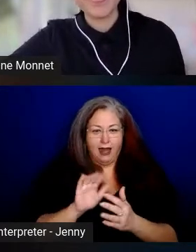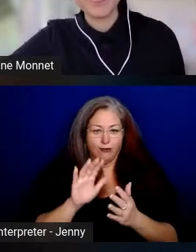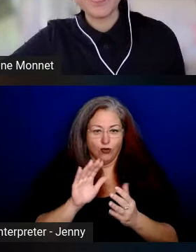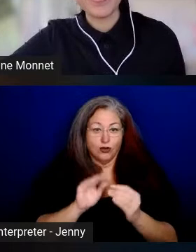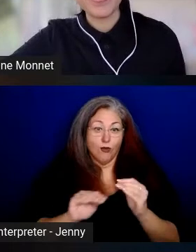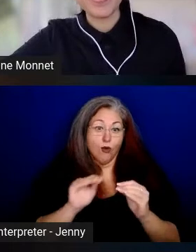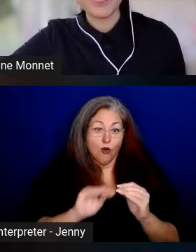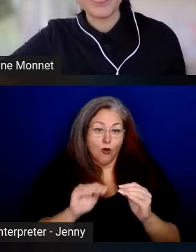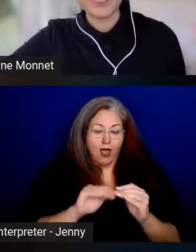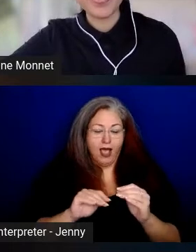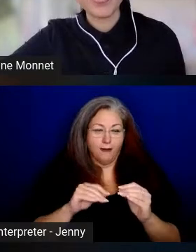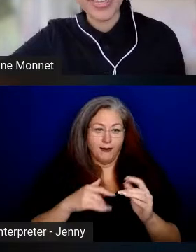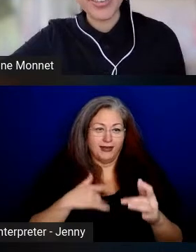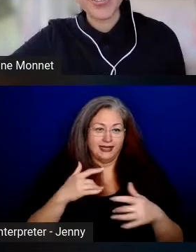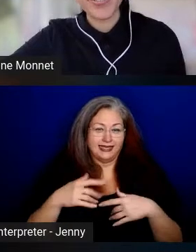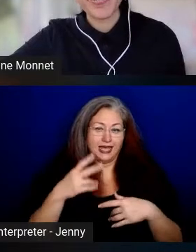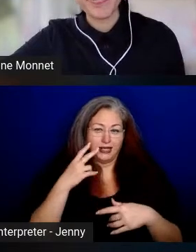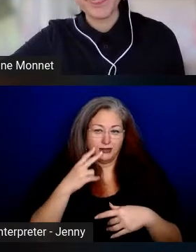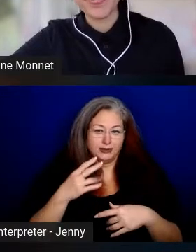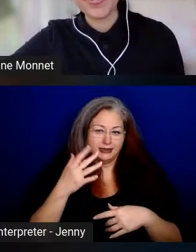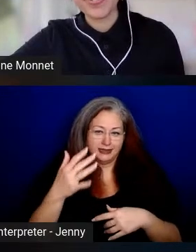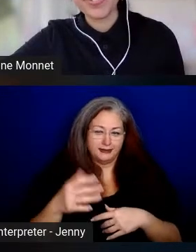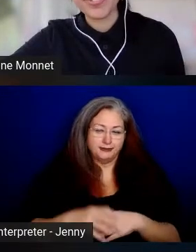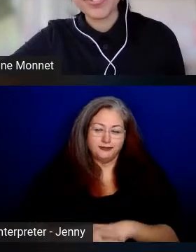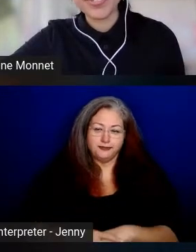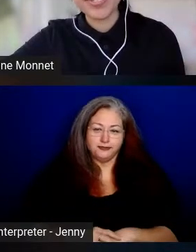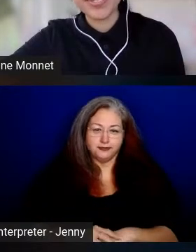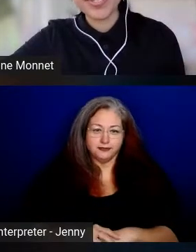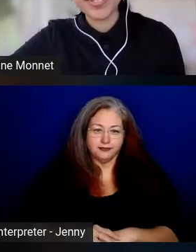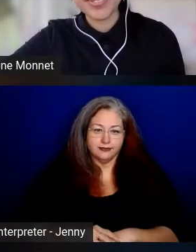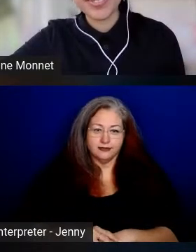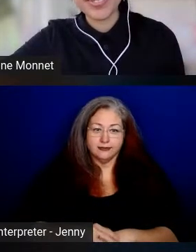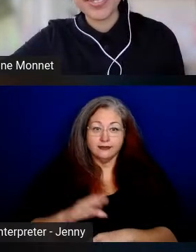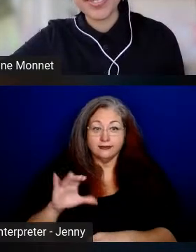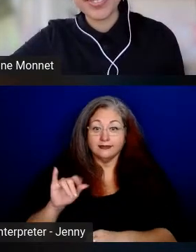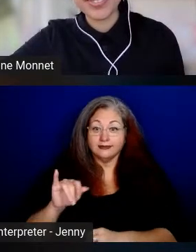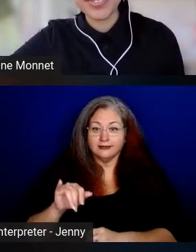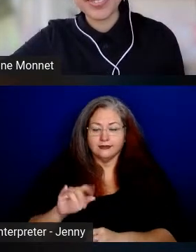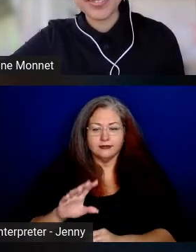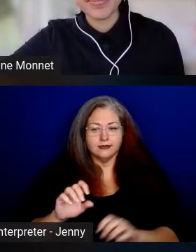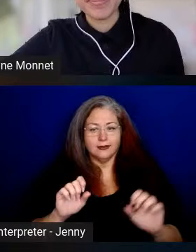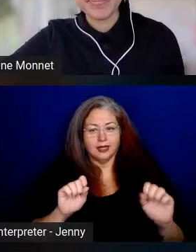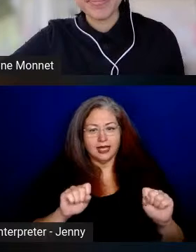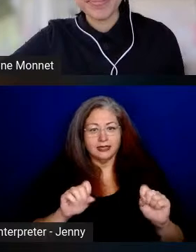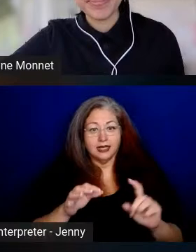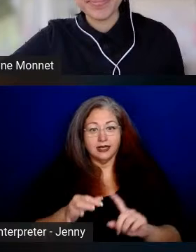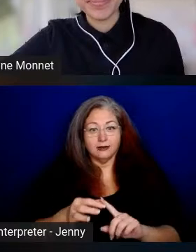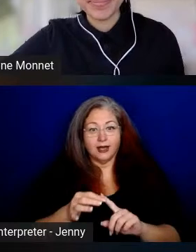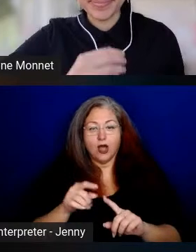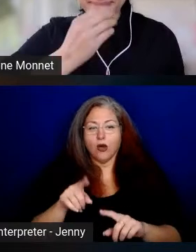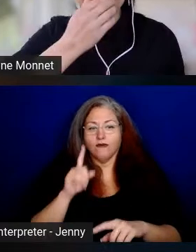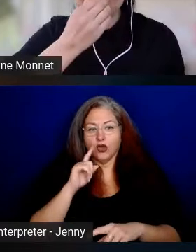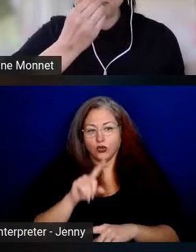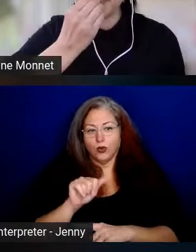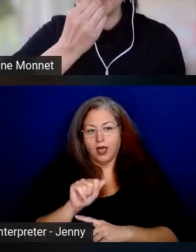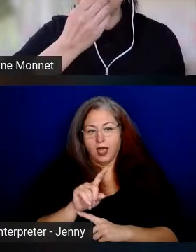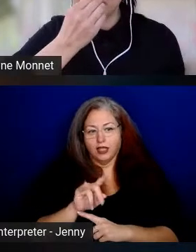excited to see that. Thank you. Cindy. Yeah, this question's for you, Adriana.